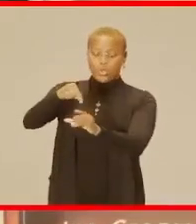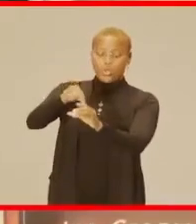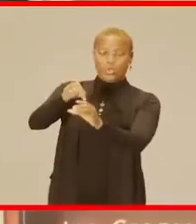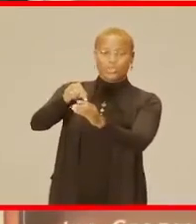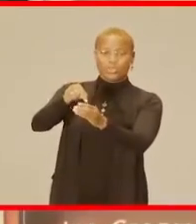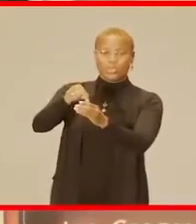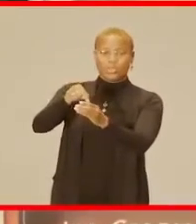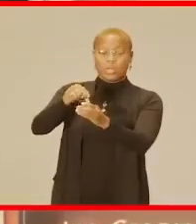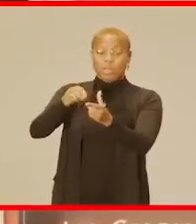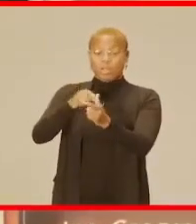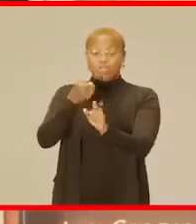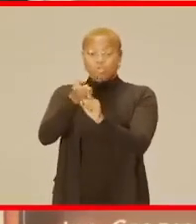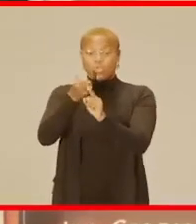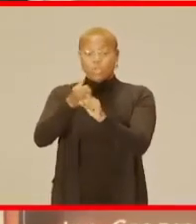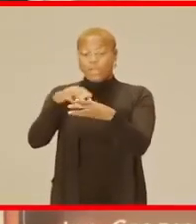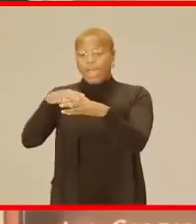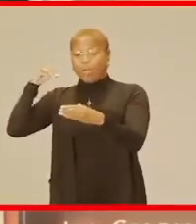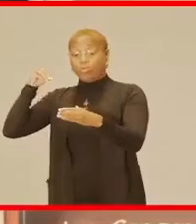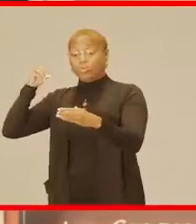And as an outsider,